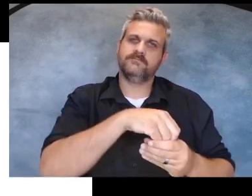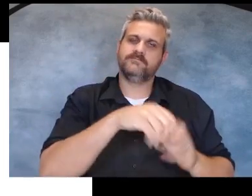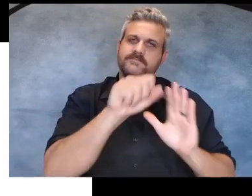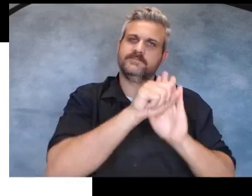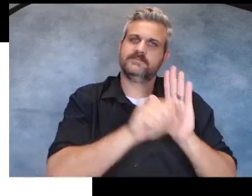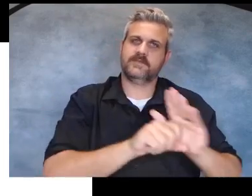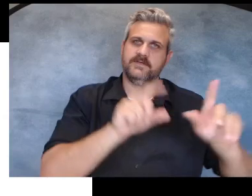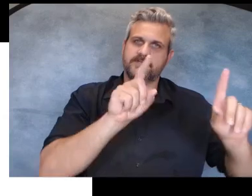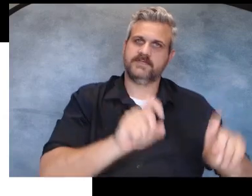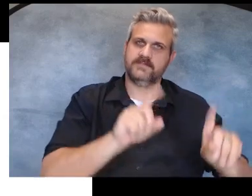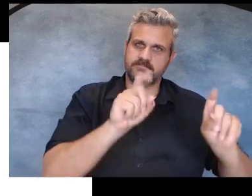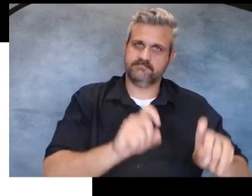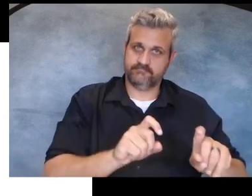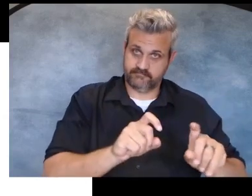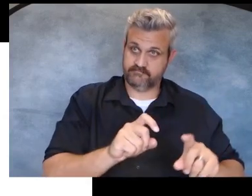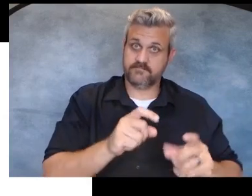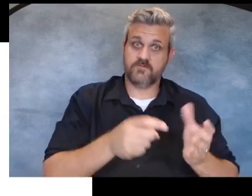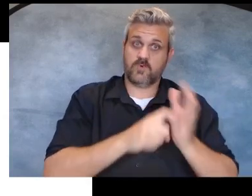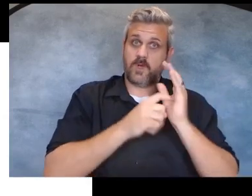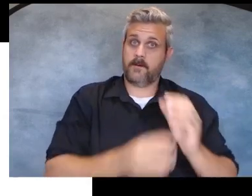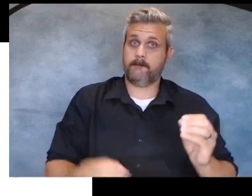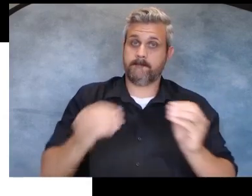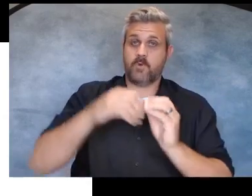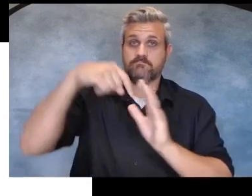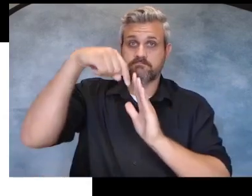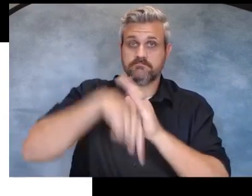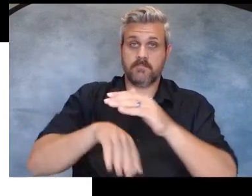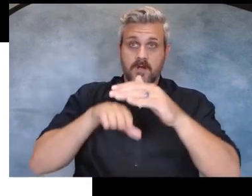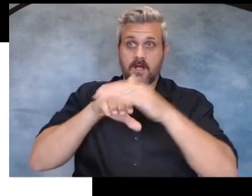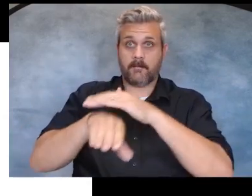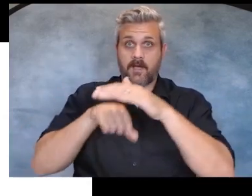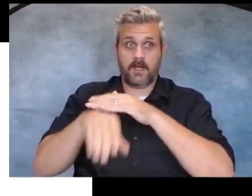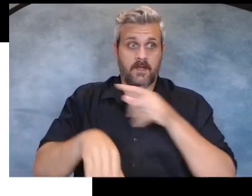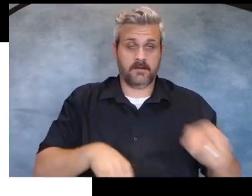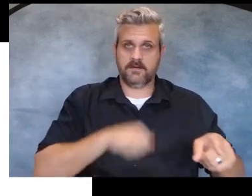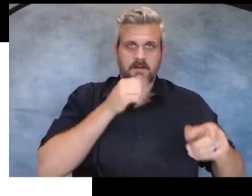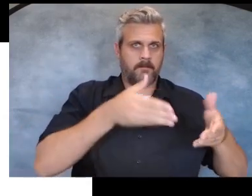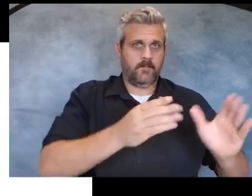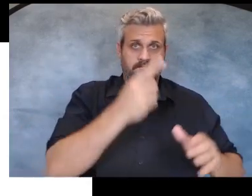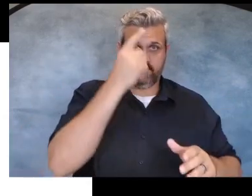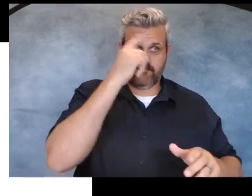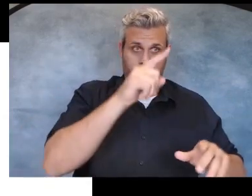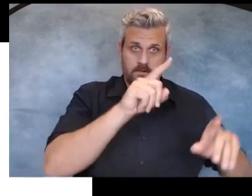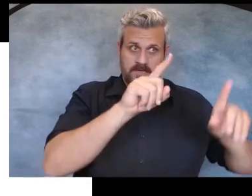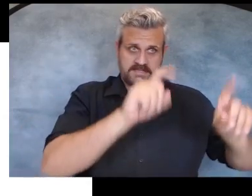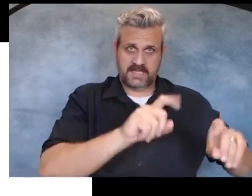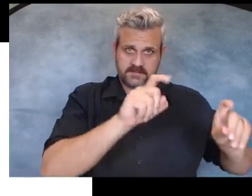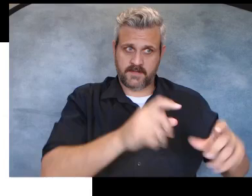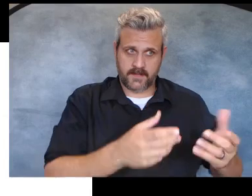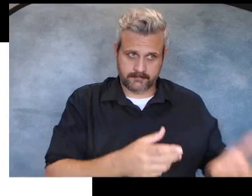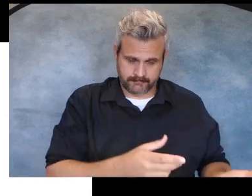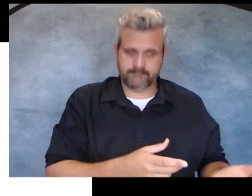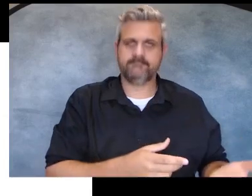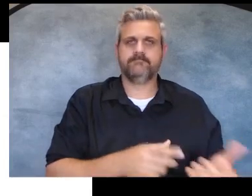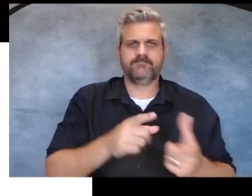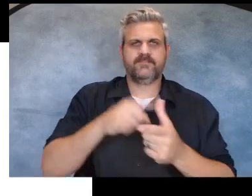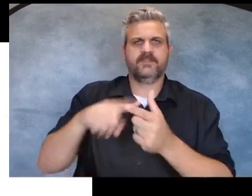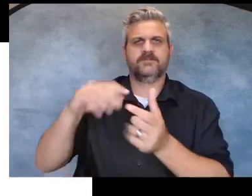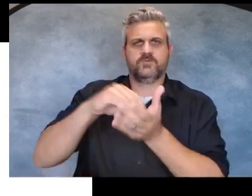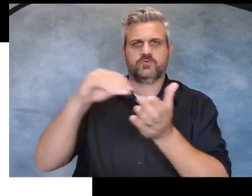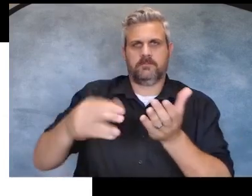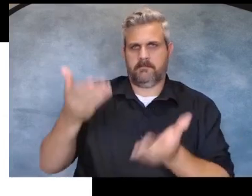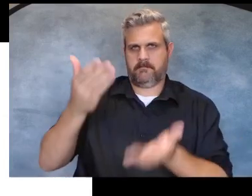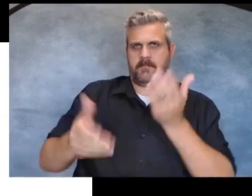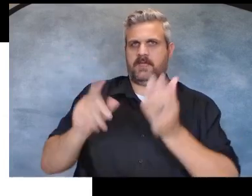participate in the state assessment. If they require more intensive accommodations not allowed on the regular state assessment, then